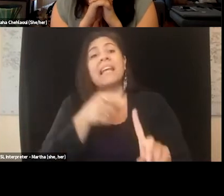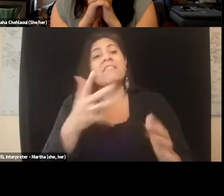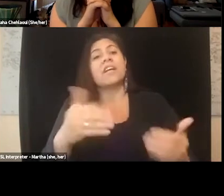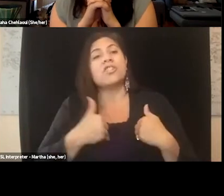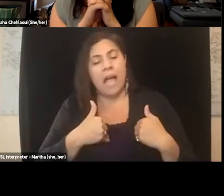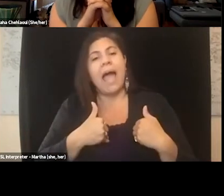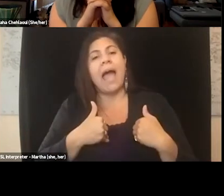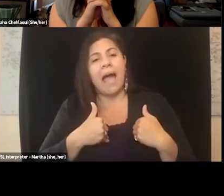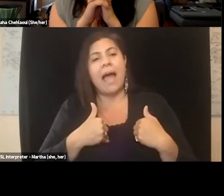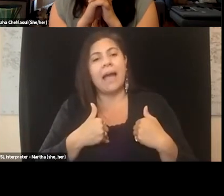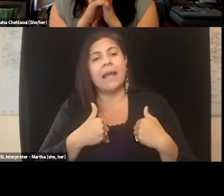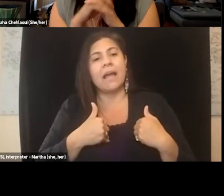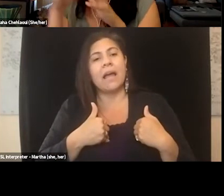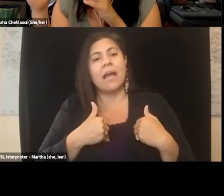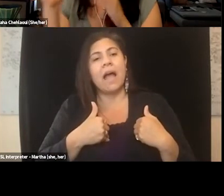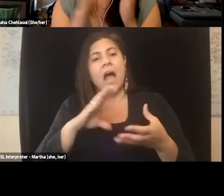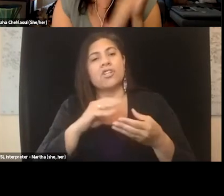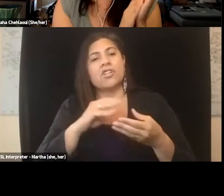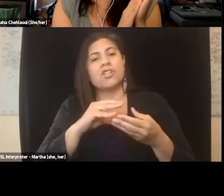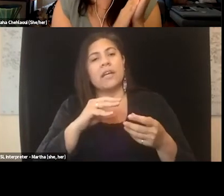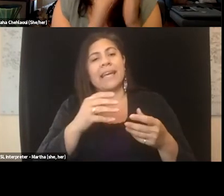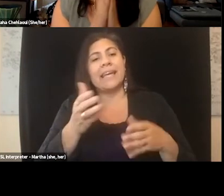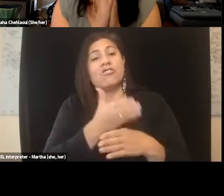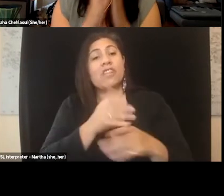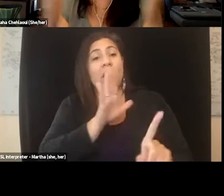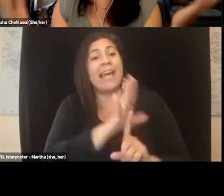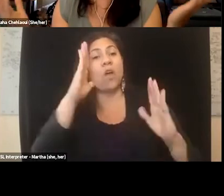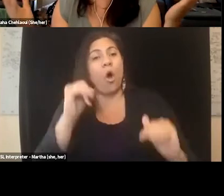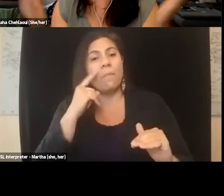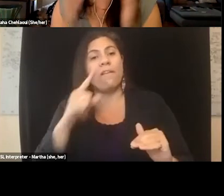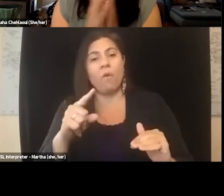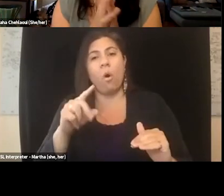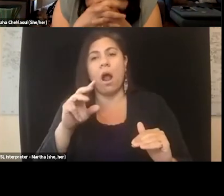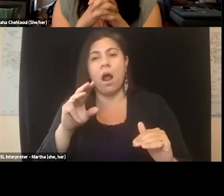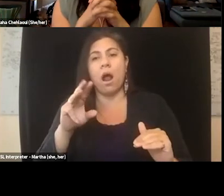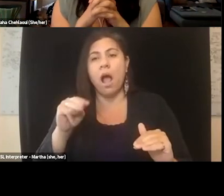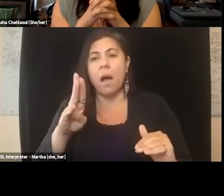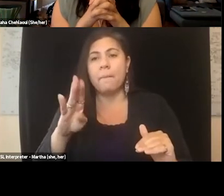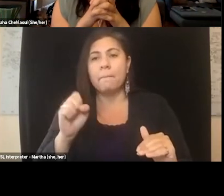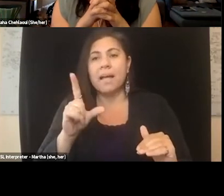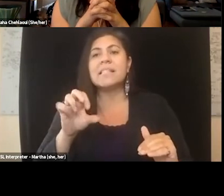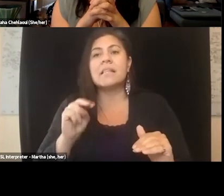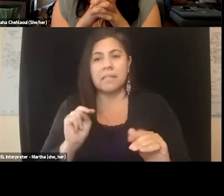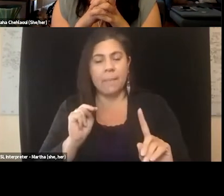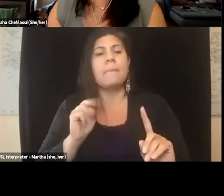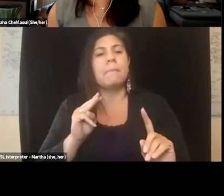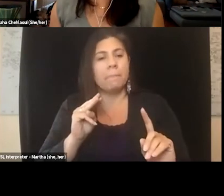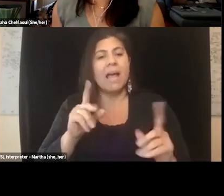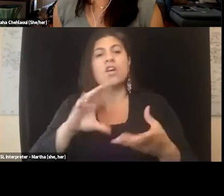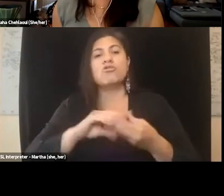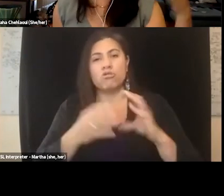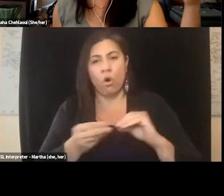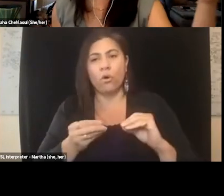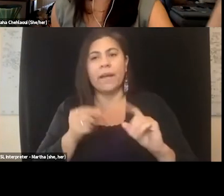his hope for Muslim storytellers in Hollywood, and I think it fits here as well, that stories become, we